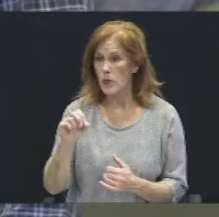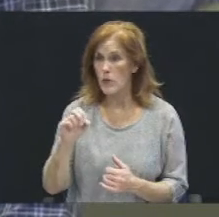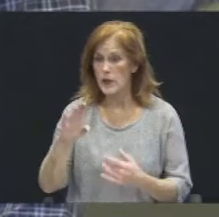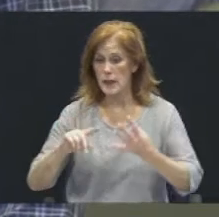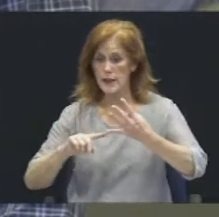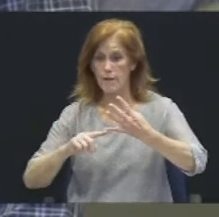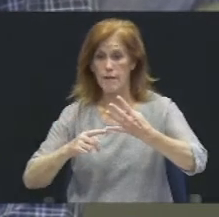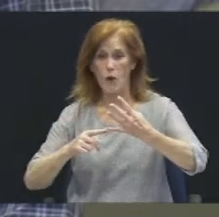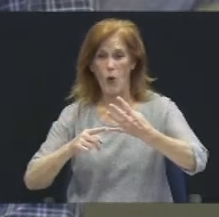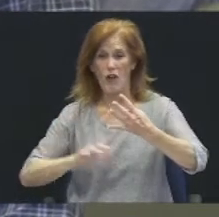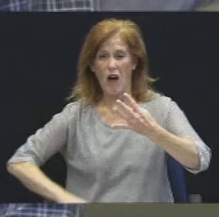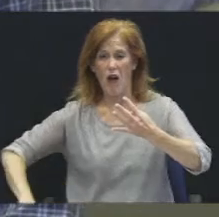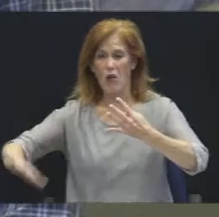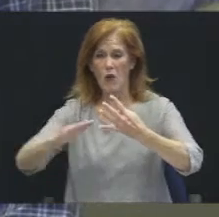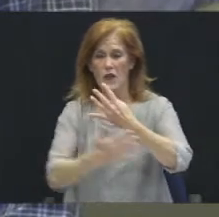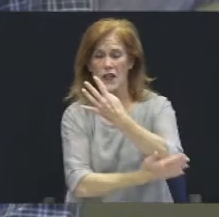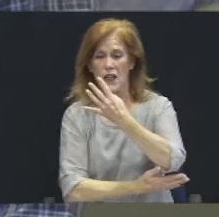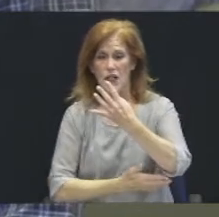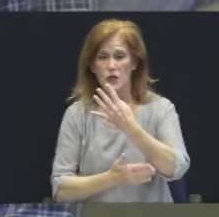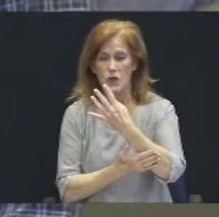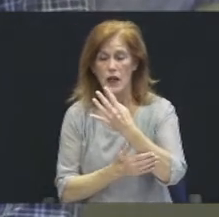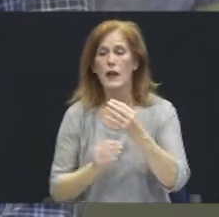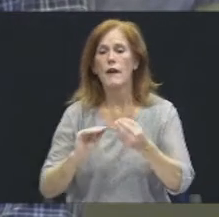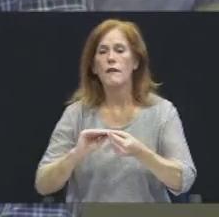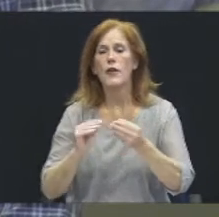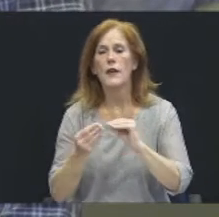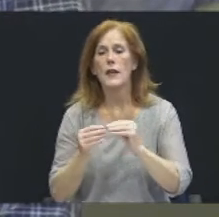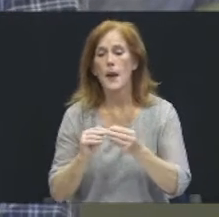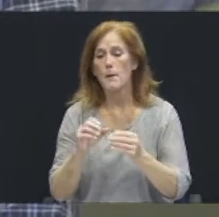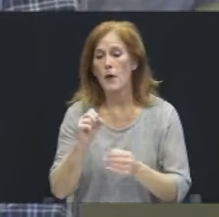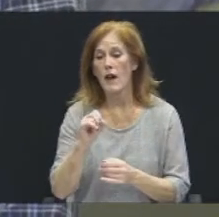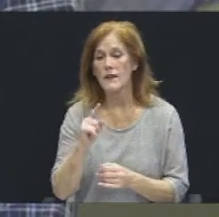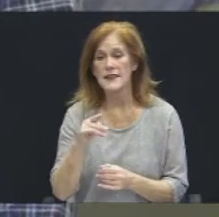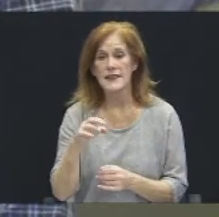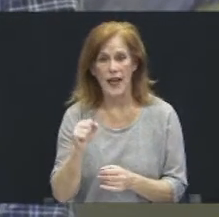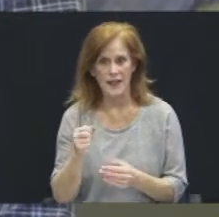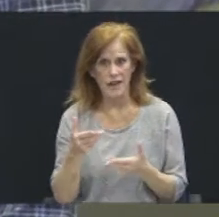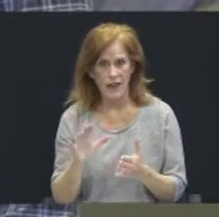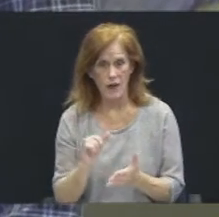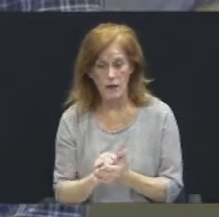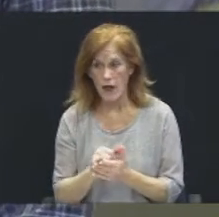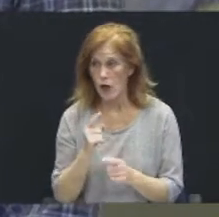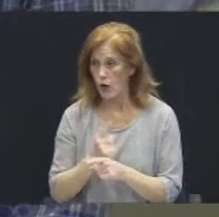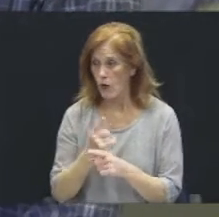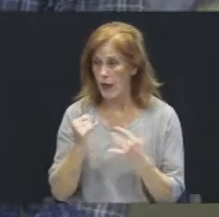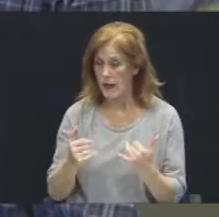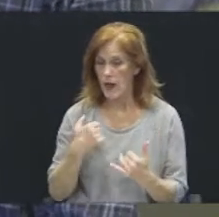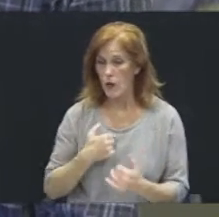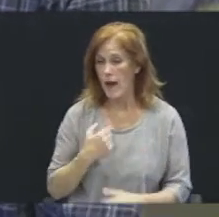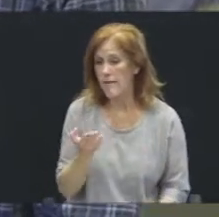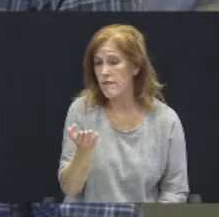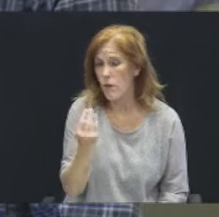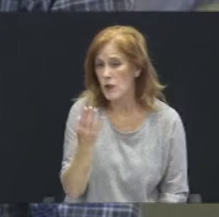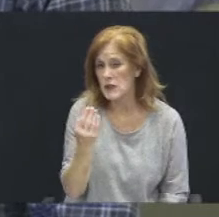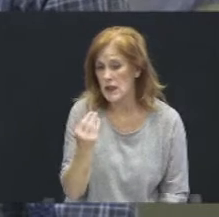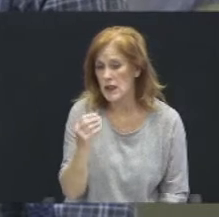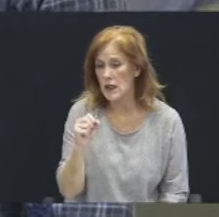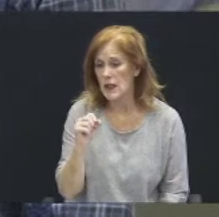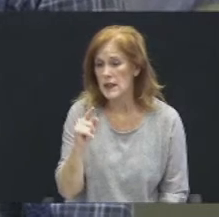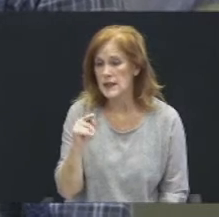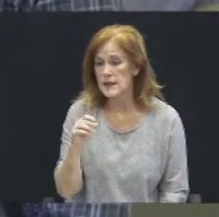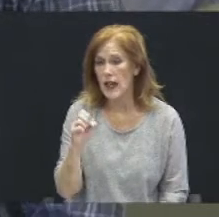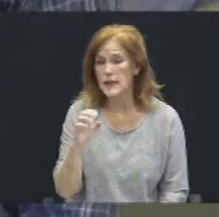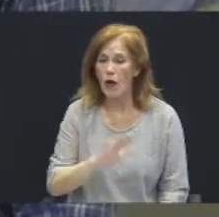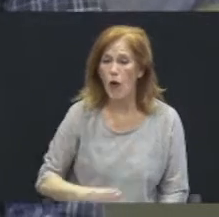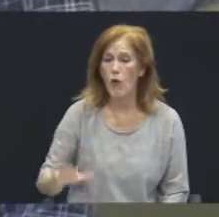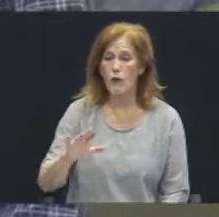in the country as far as number of sites per state. We are currently running at 14 sites across